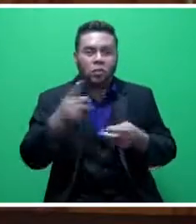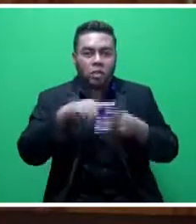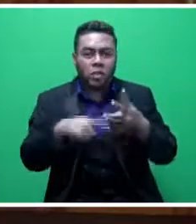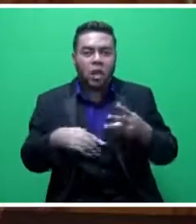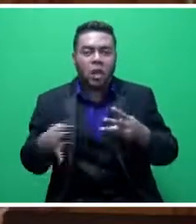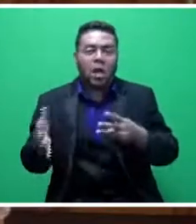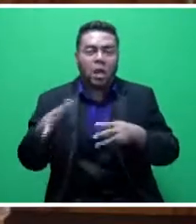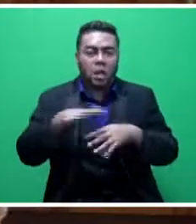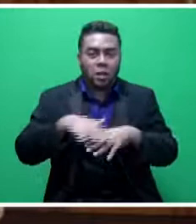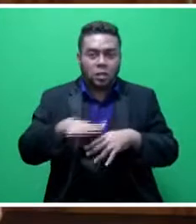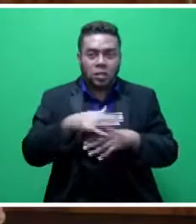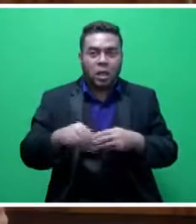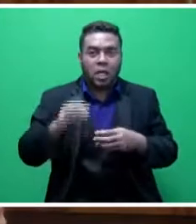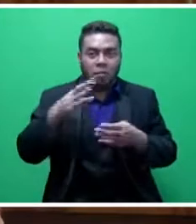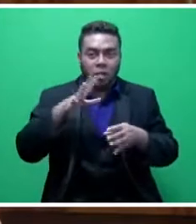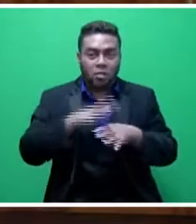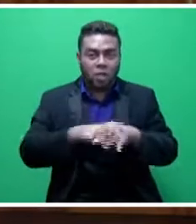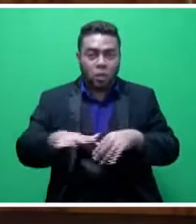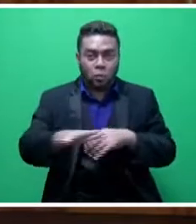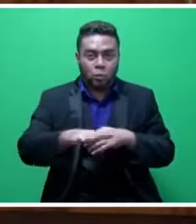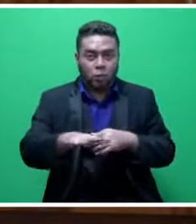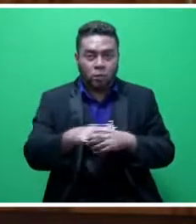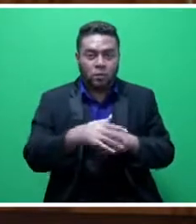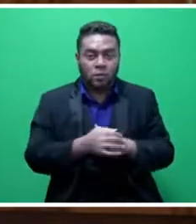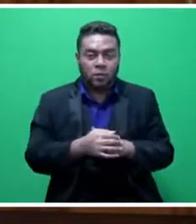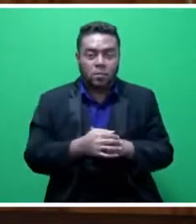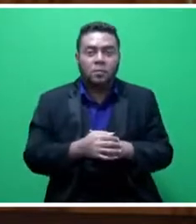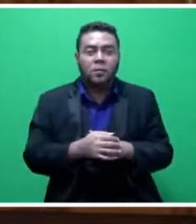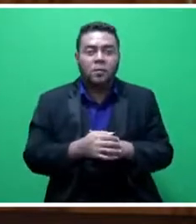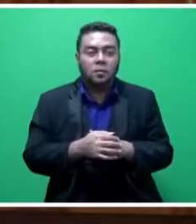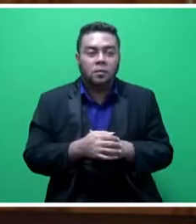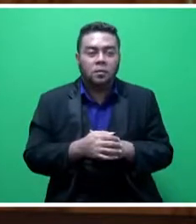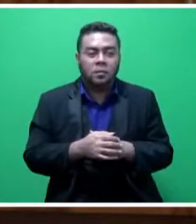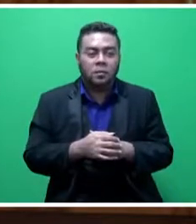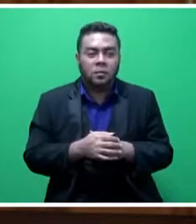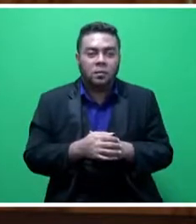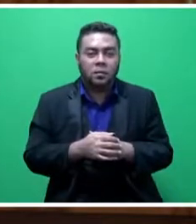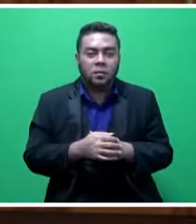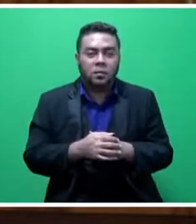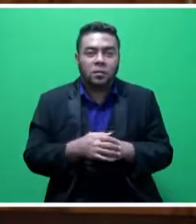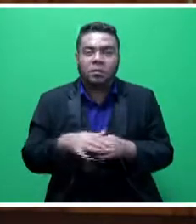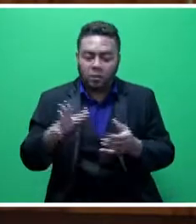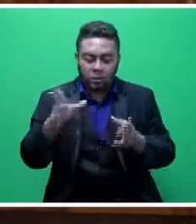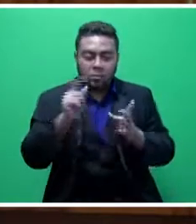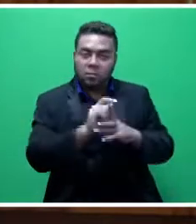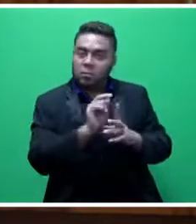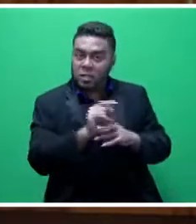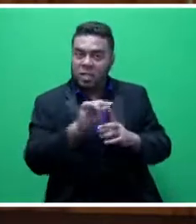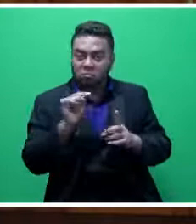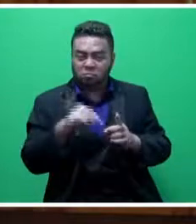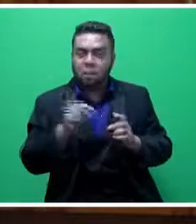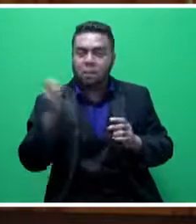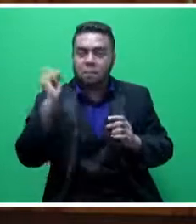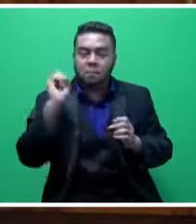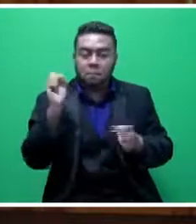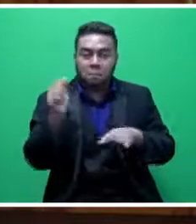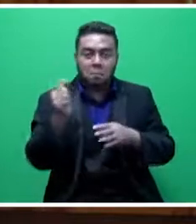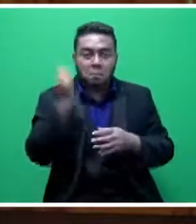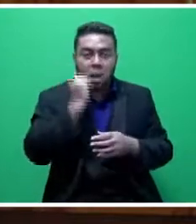in Lakondrove, about 2, 4, 6, 7, 8 key areas. These are the black spots. In